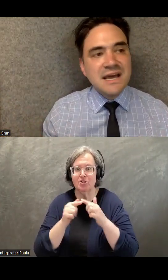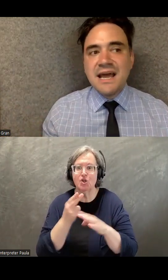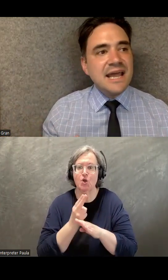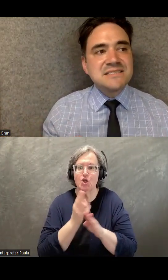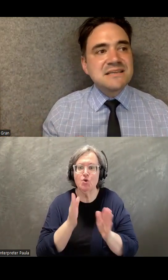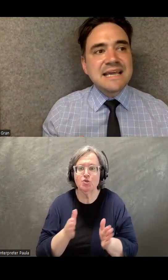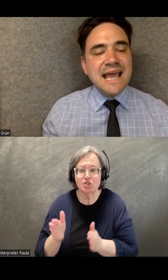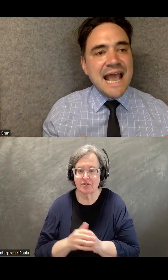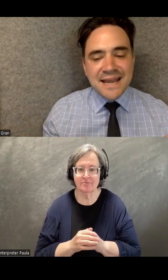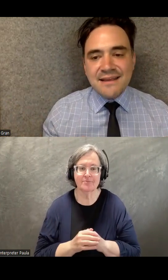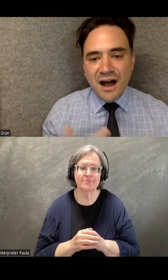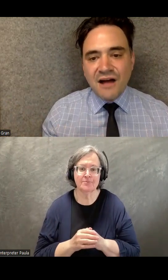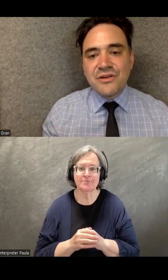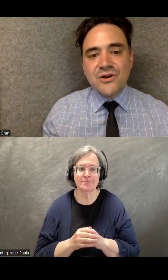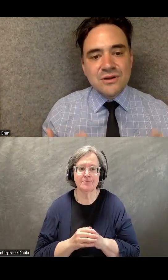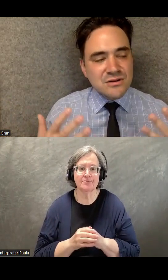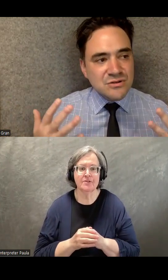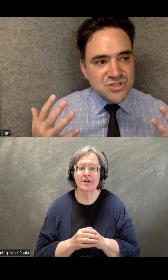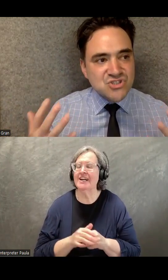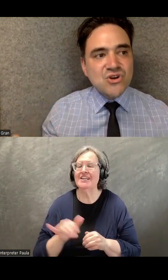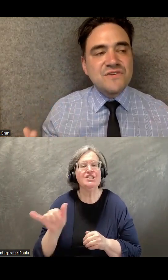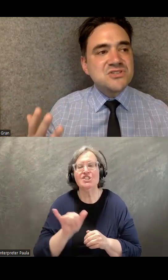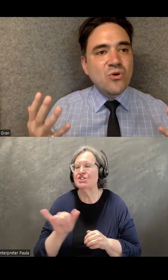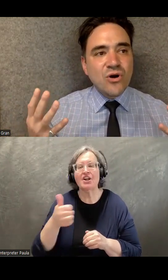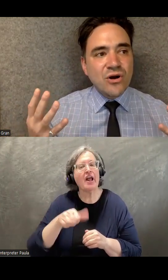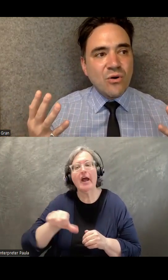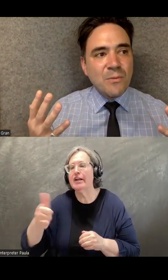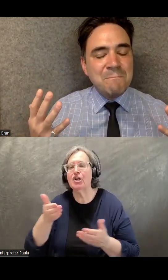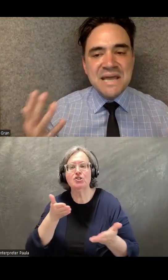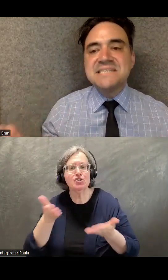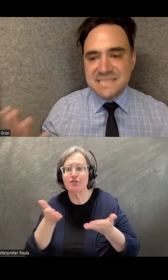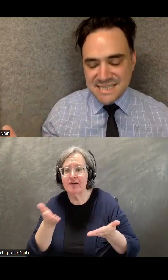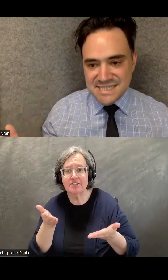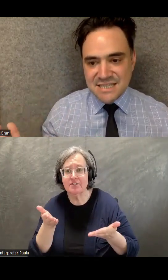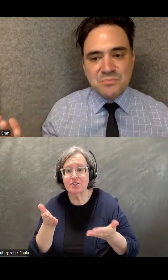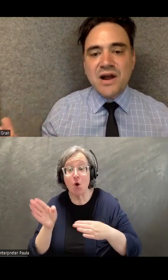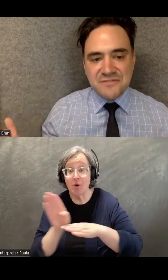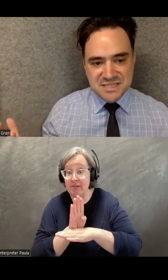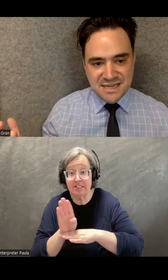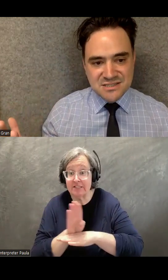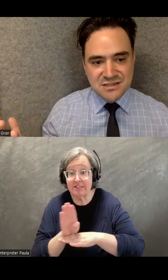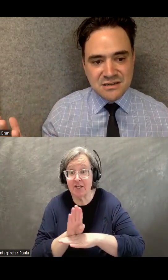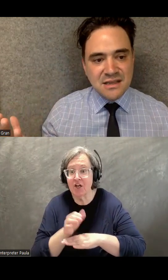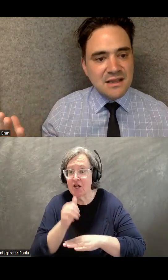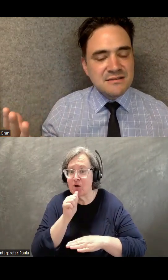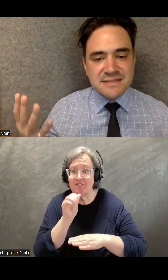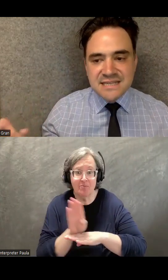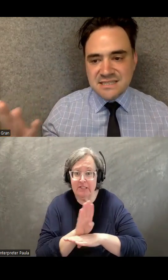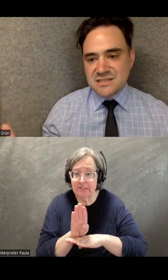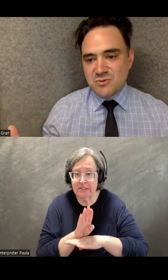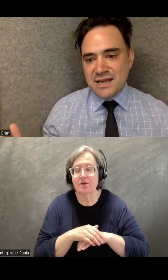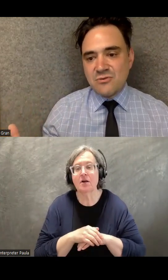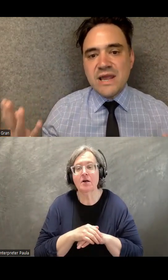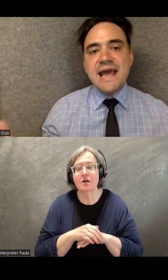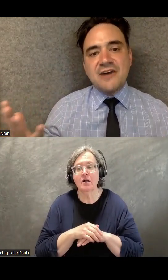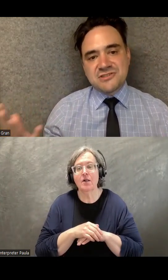service. It's like any other service or business in the private sector thinks